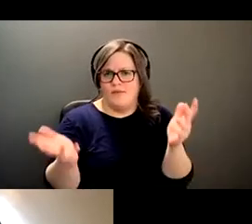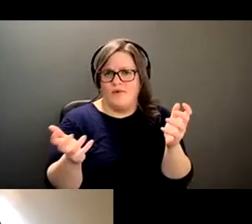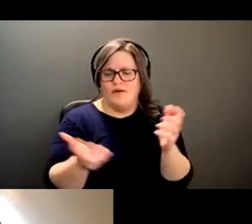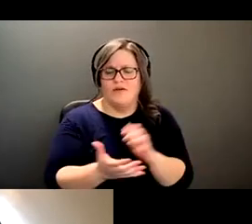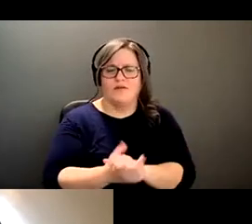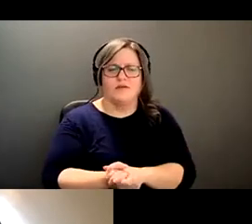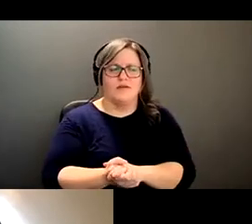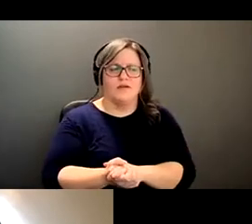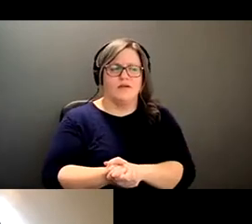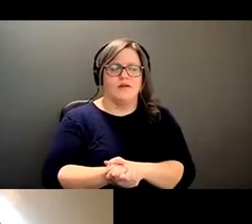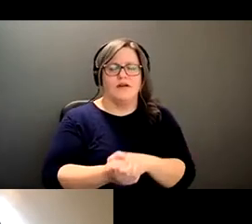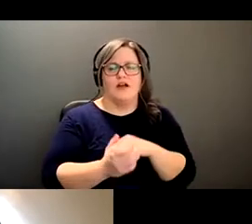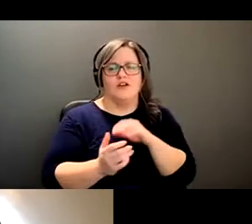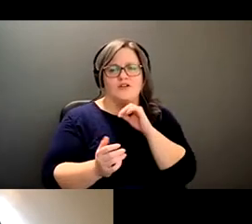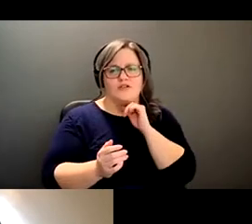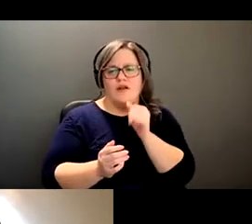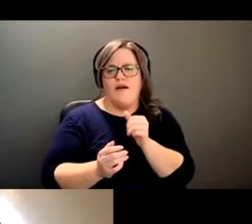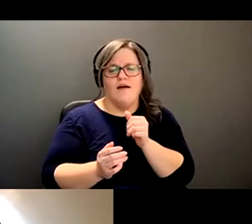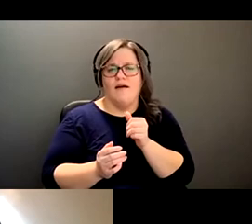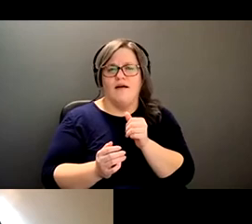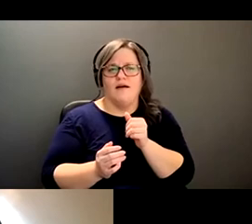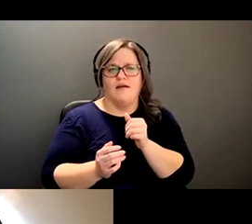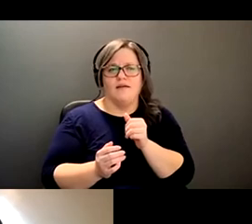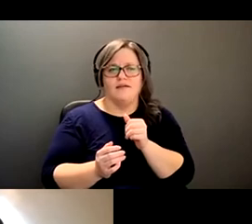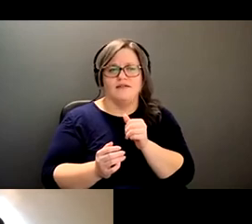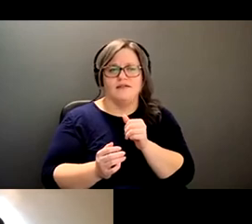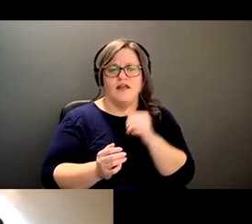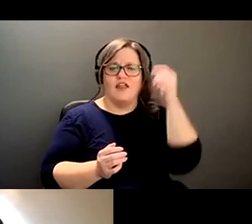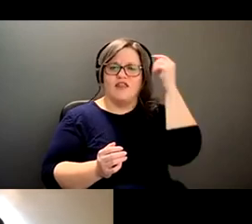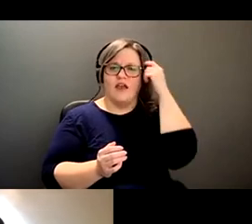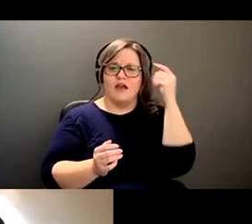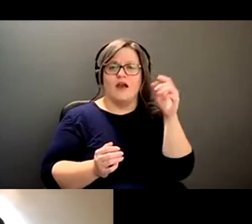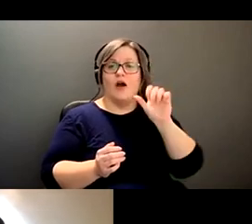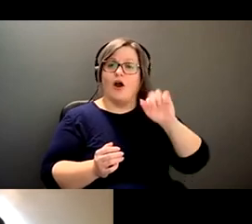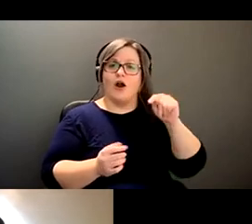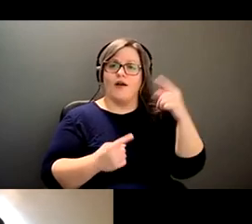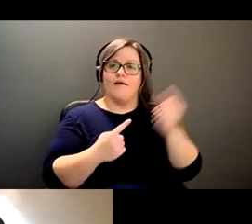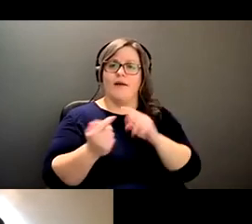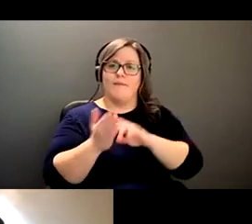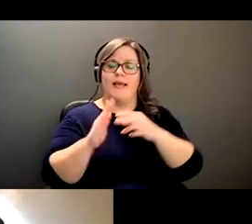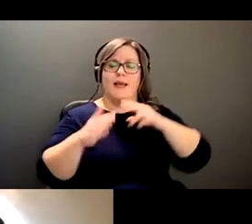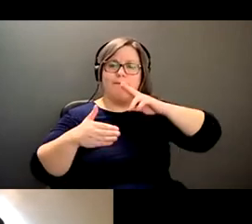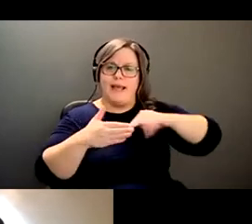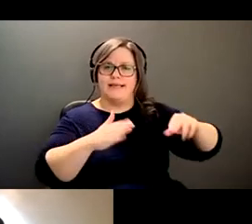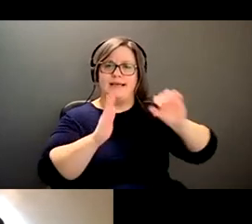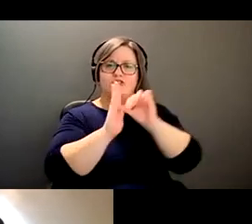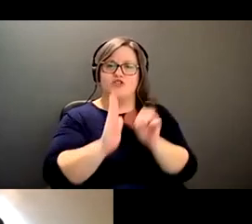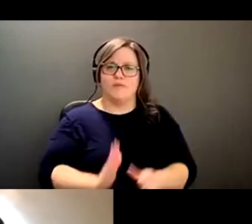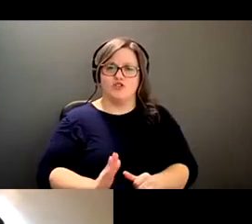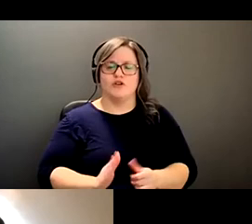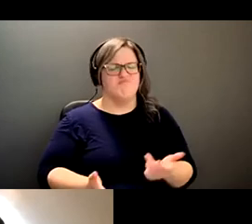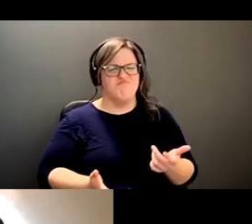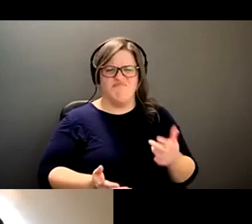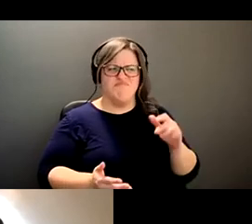sort of shoeboxing or pigeonholing art as a painting or a sculpture or a light installation. You know, it's